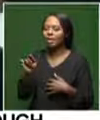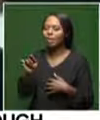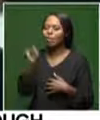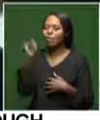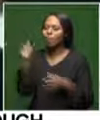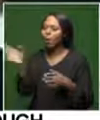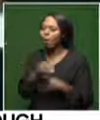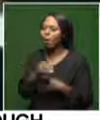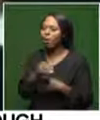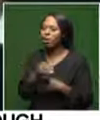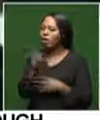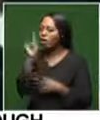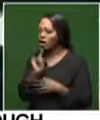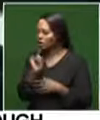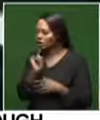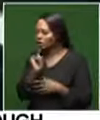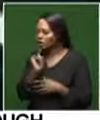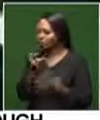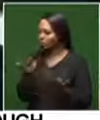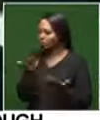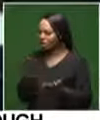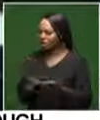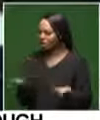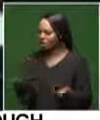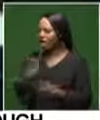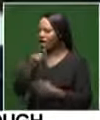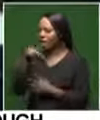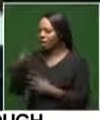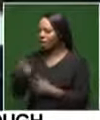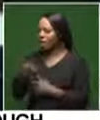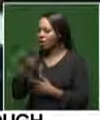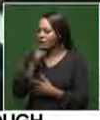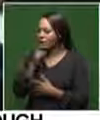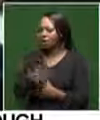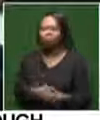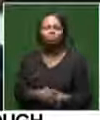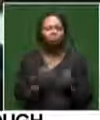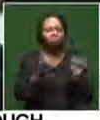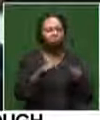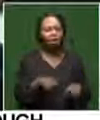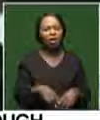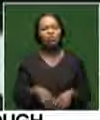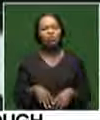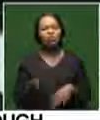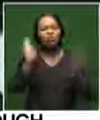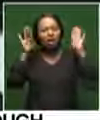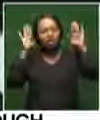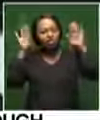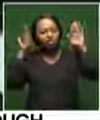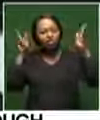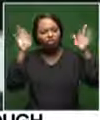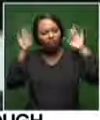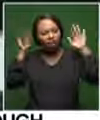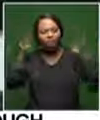ages though? Yes, it's designed for all ages. From kids from crèches can engage in primary schools, and also